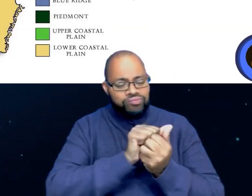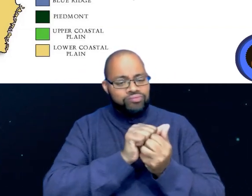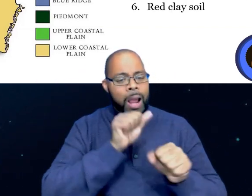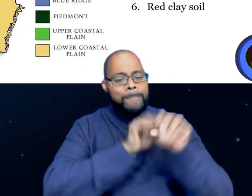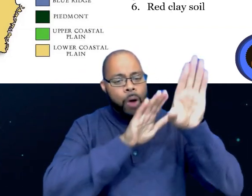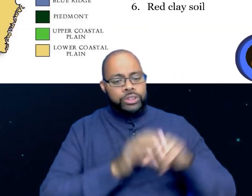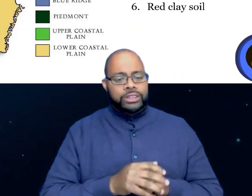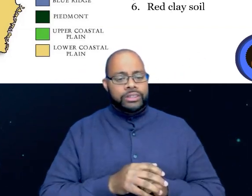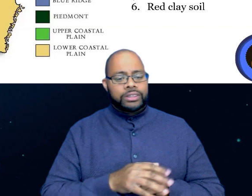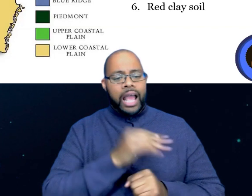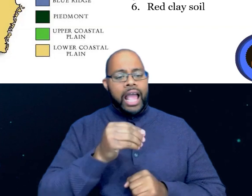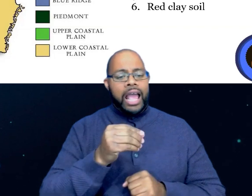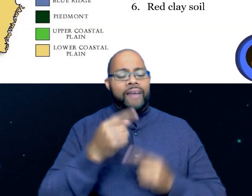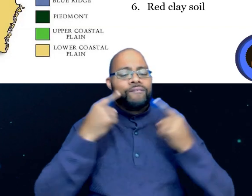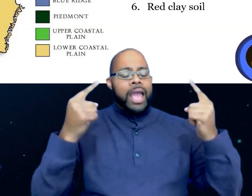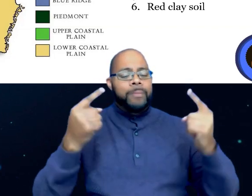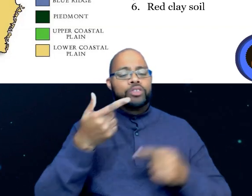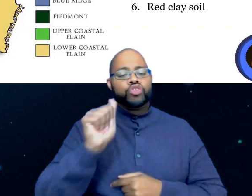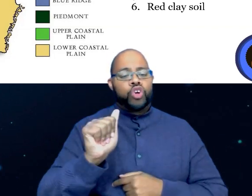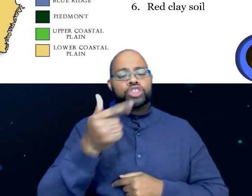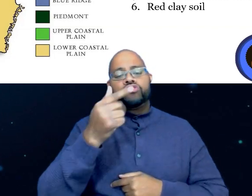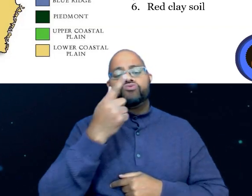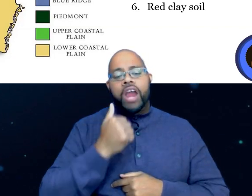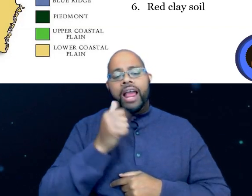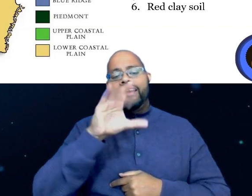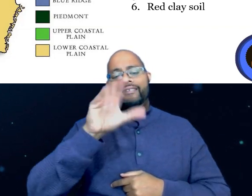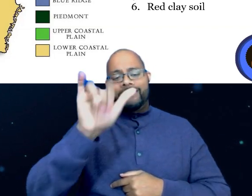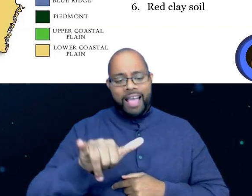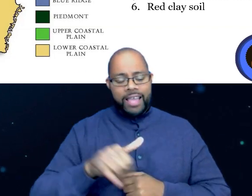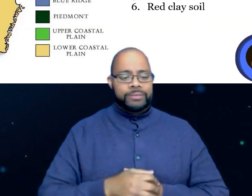mountain chains, and that famous Georgia red clay.